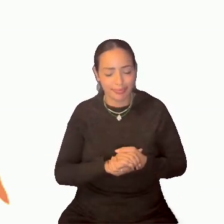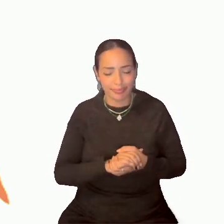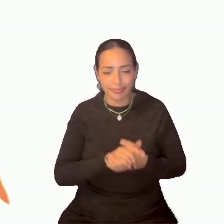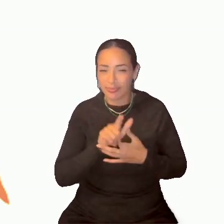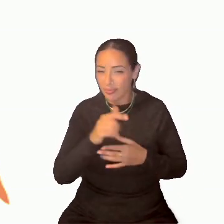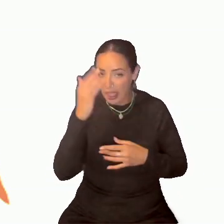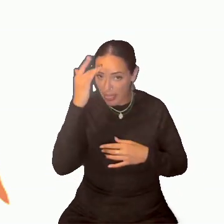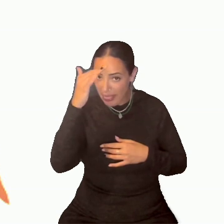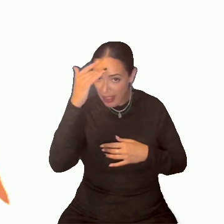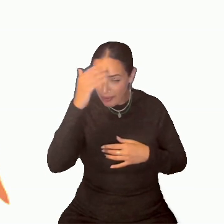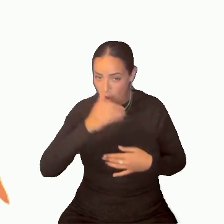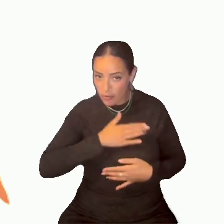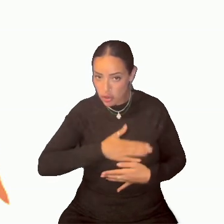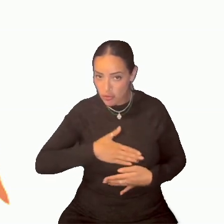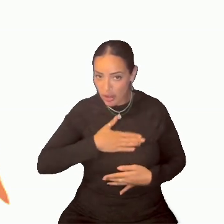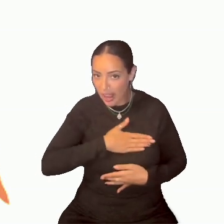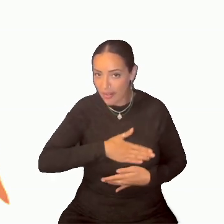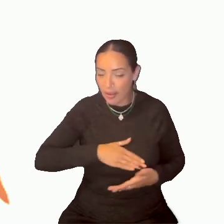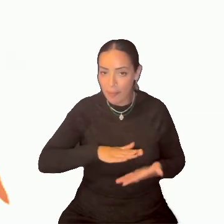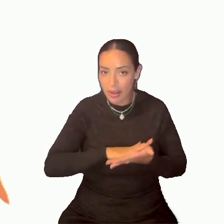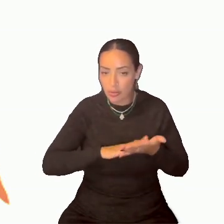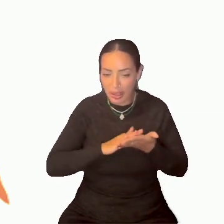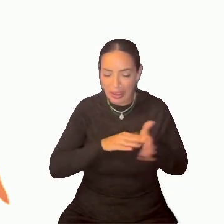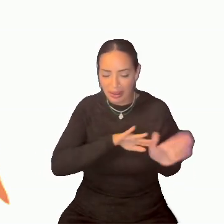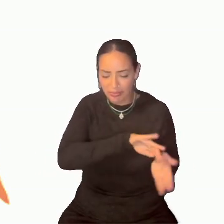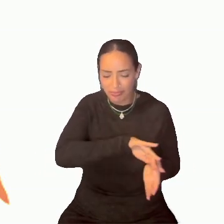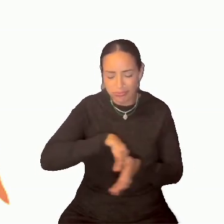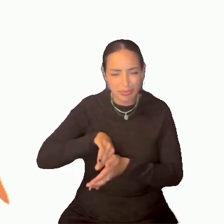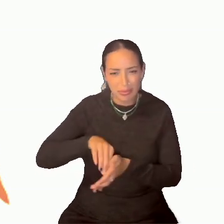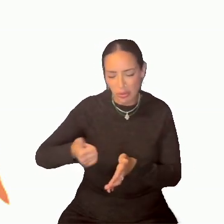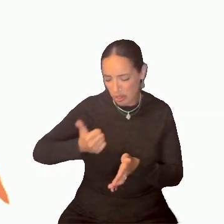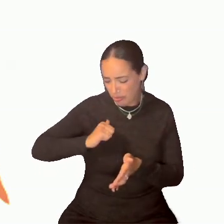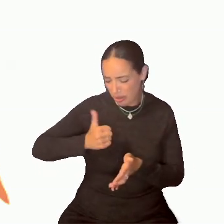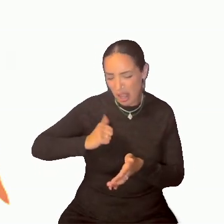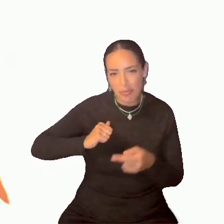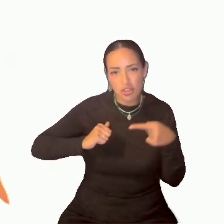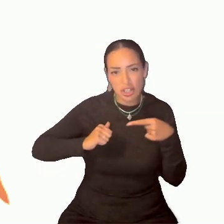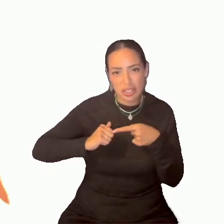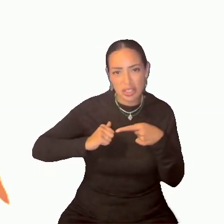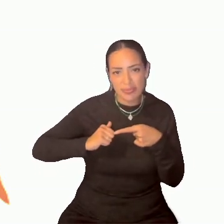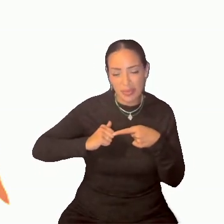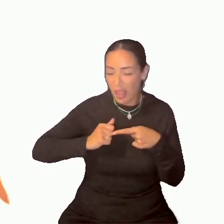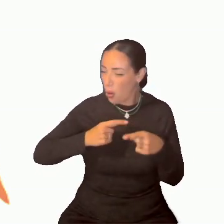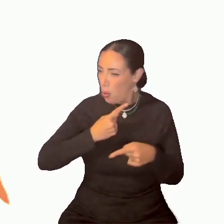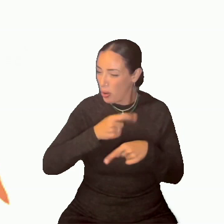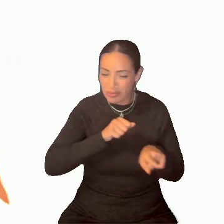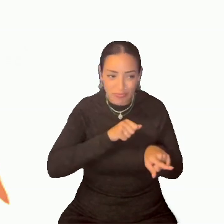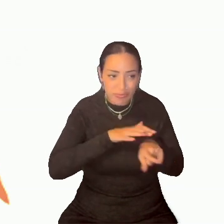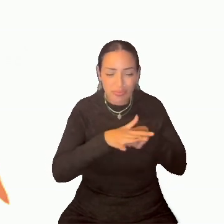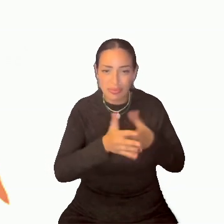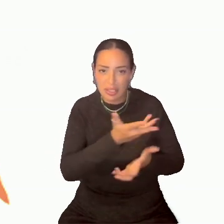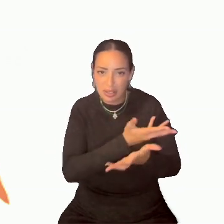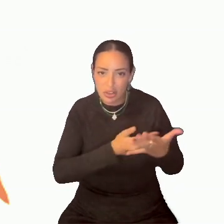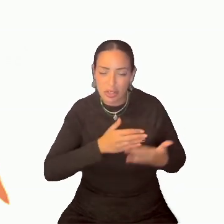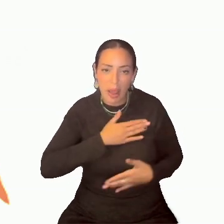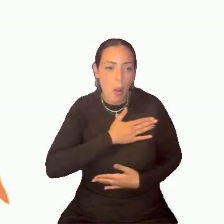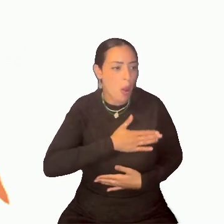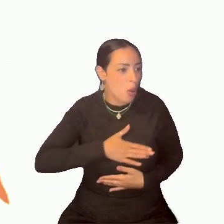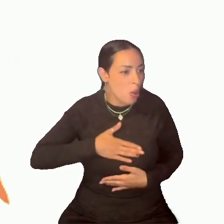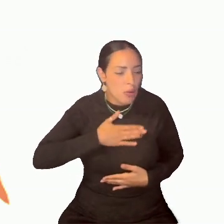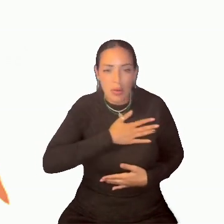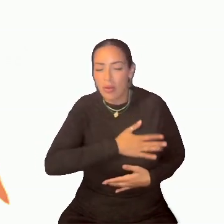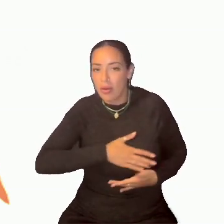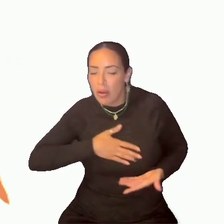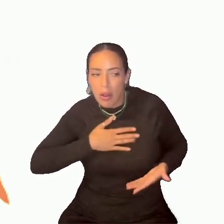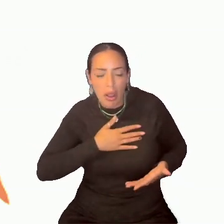This theory of grief allows us to move away from those assumptions which so often permeate discussions around loss and mourning. There are no